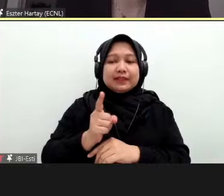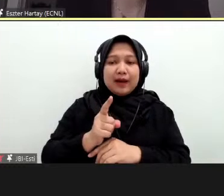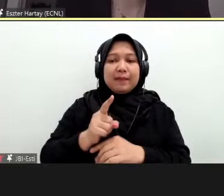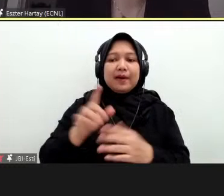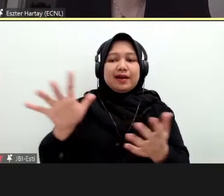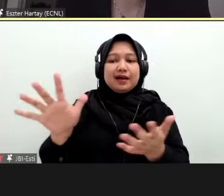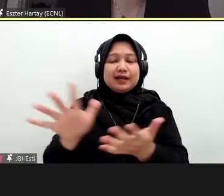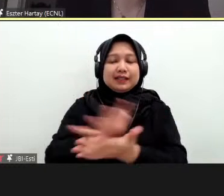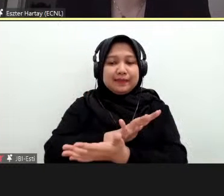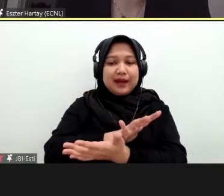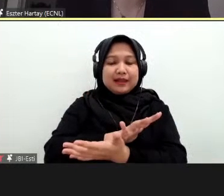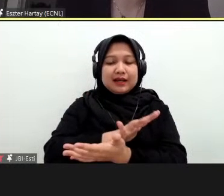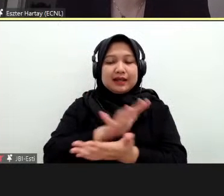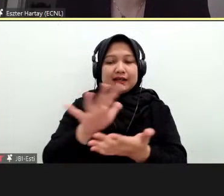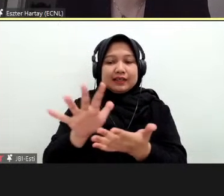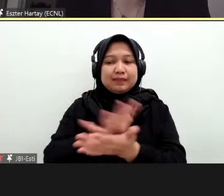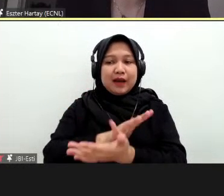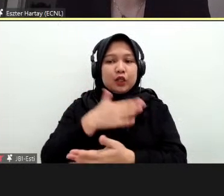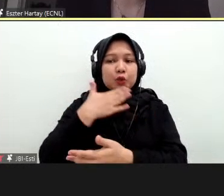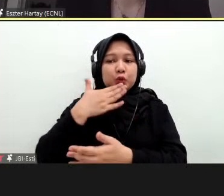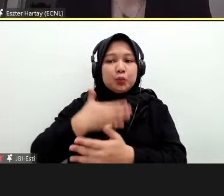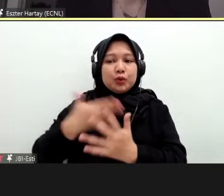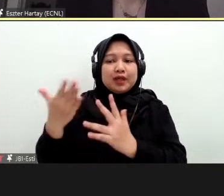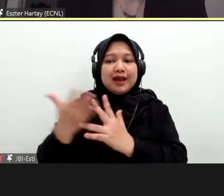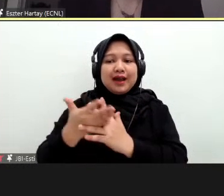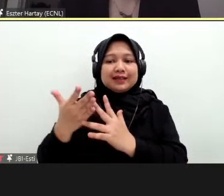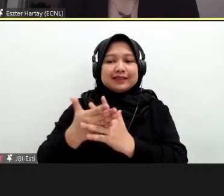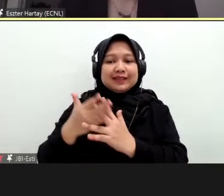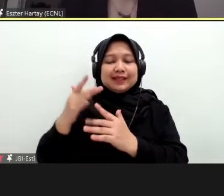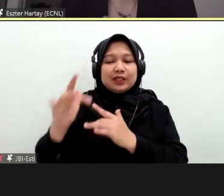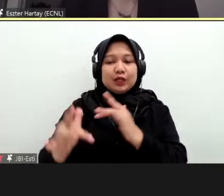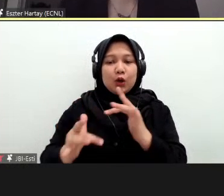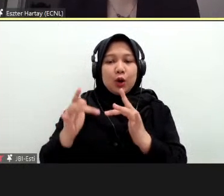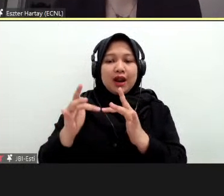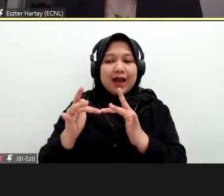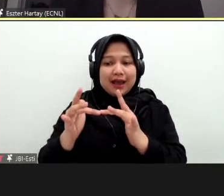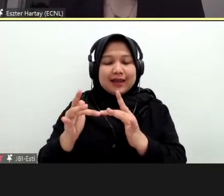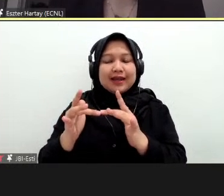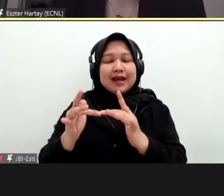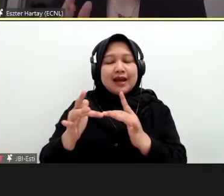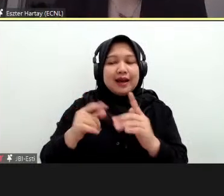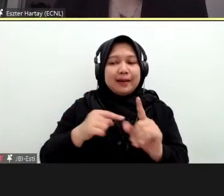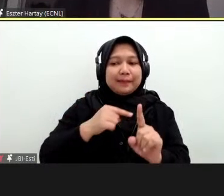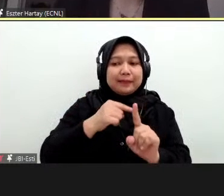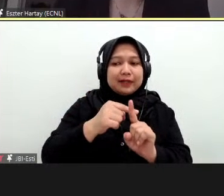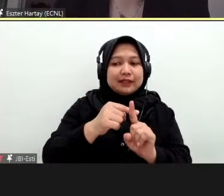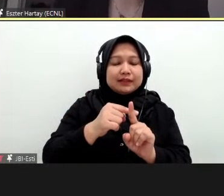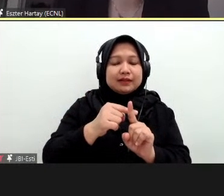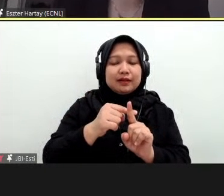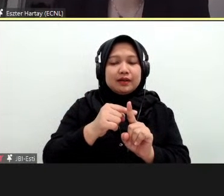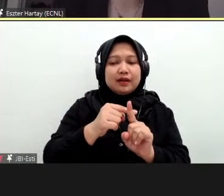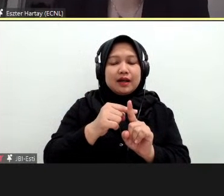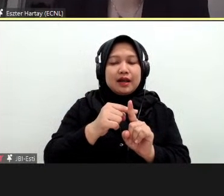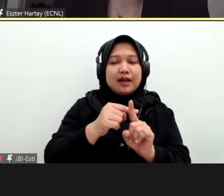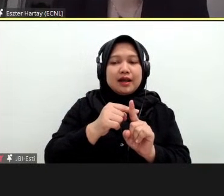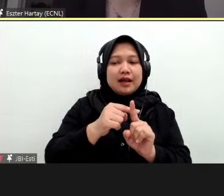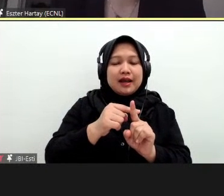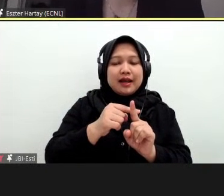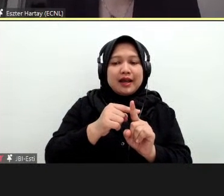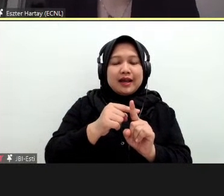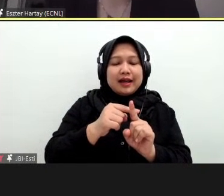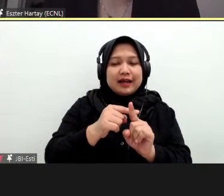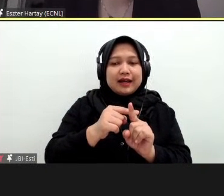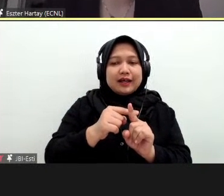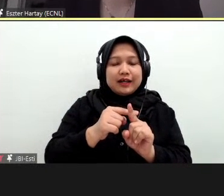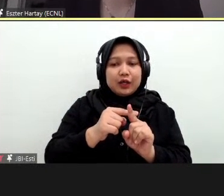participation and e-governance and digital fundraising. However, recent reports show that it can be also weaponized to harm